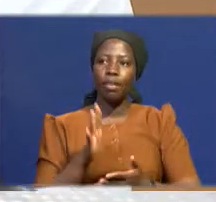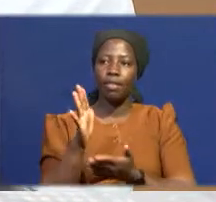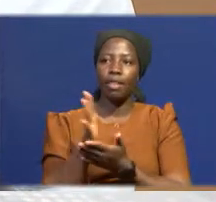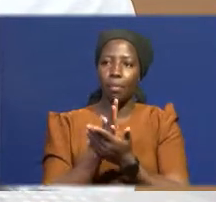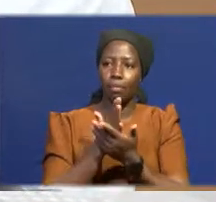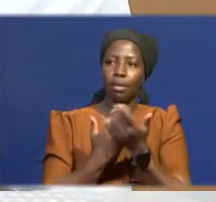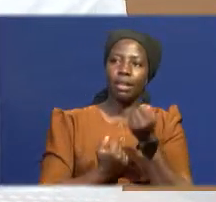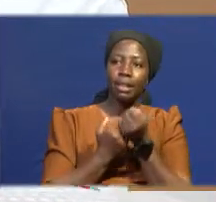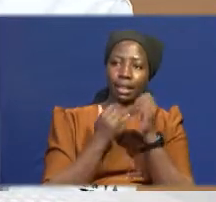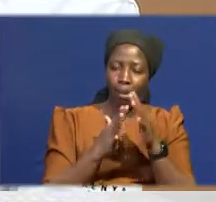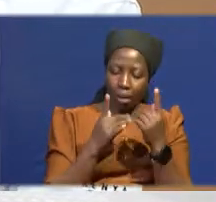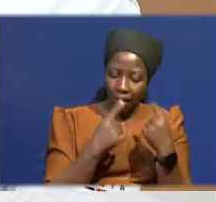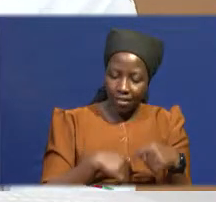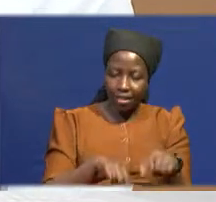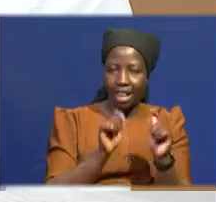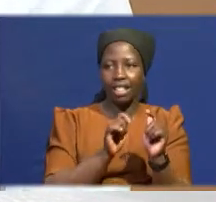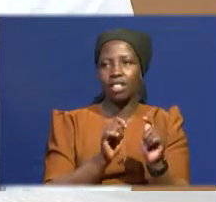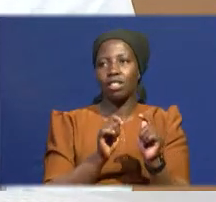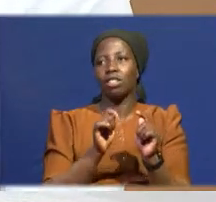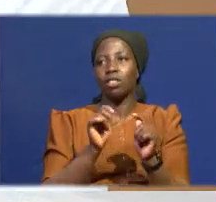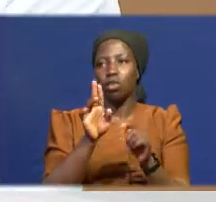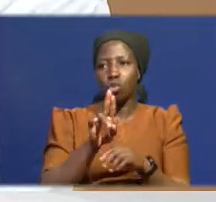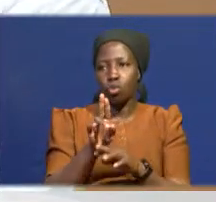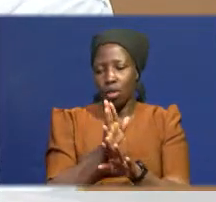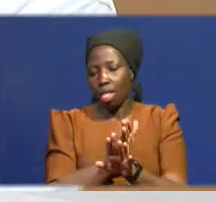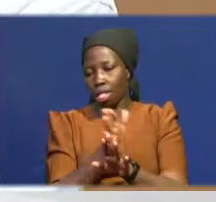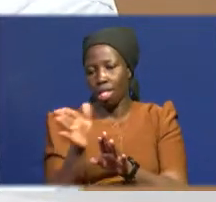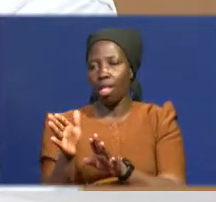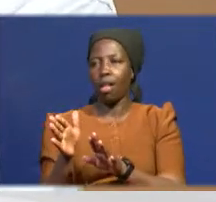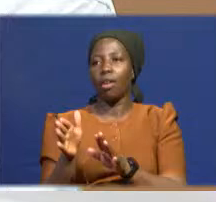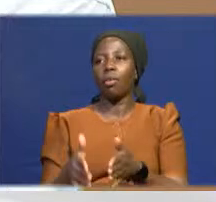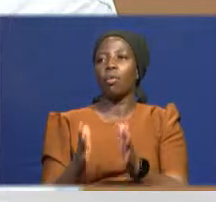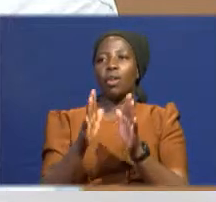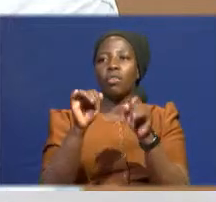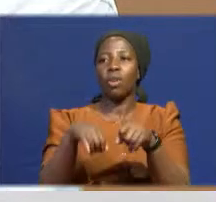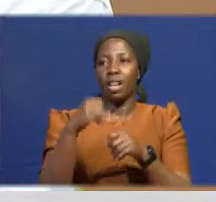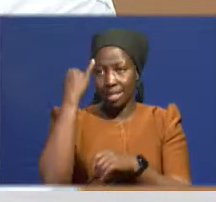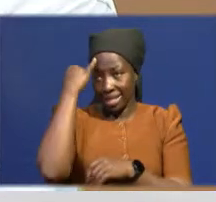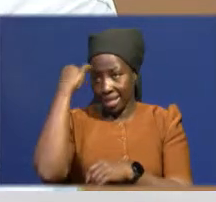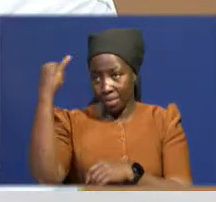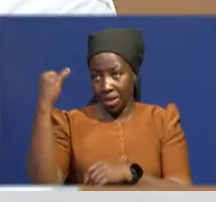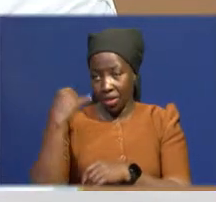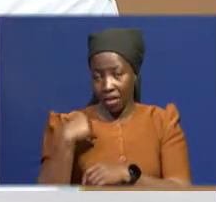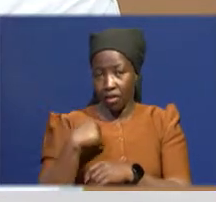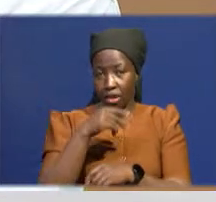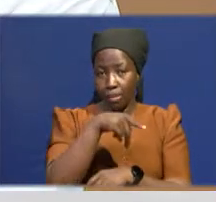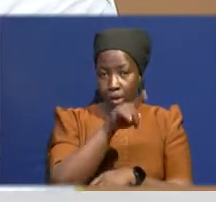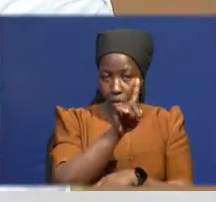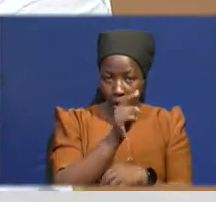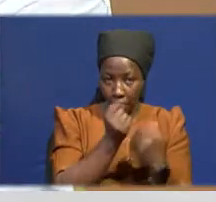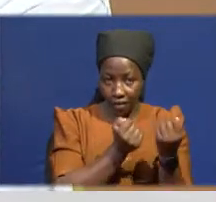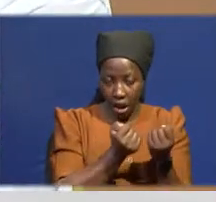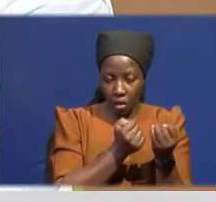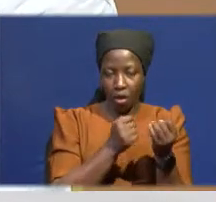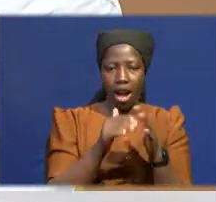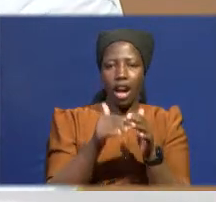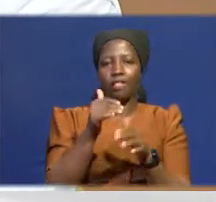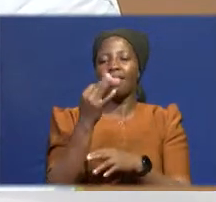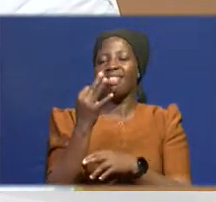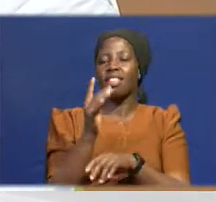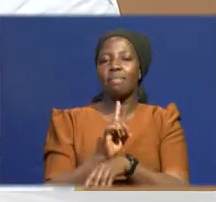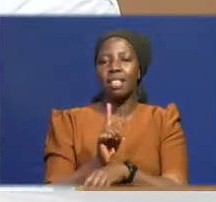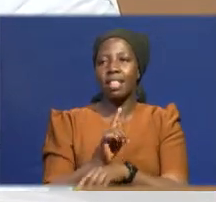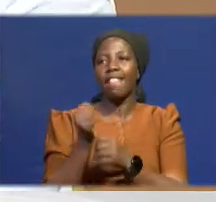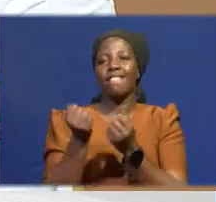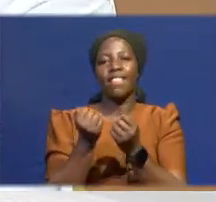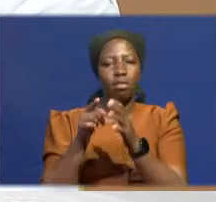spectators have tried to go into the rally route. And you can imagine, we are having the T1 cars, right? Mm-hmm. Every 3 minutes, a car goes